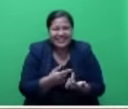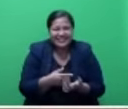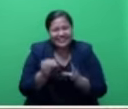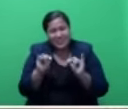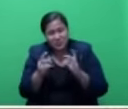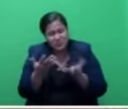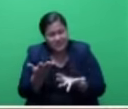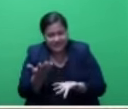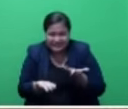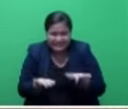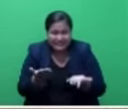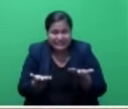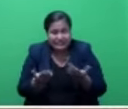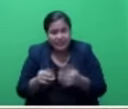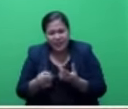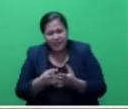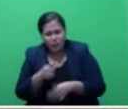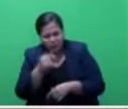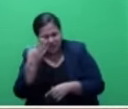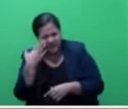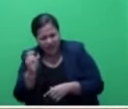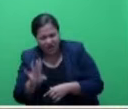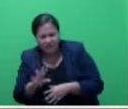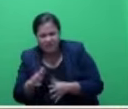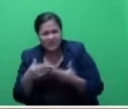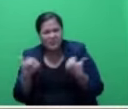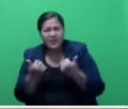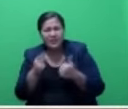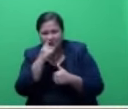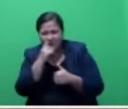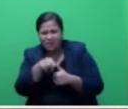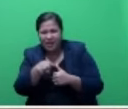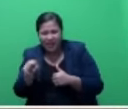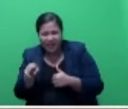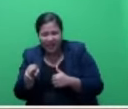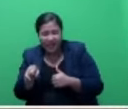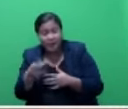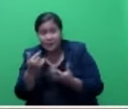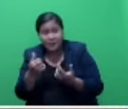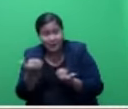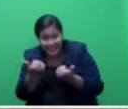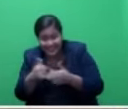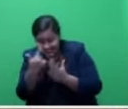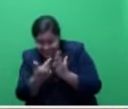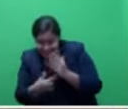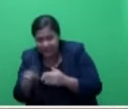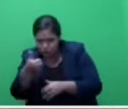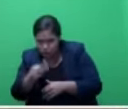issues we've also discovered, Mr. Speaker, so is that there's only a handful of assessors that are currently being used. There's only about 30,